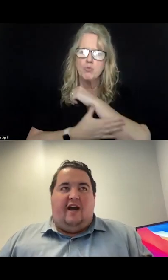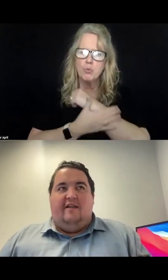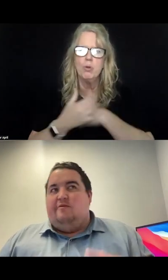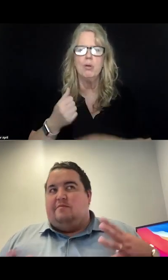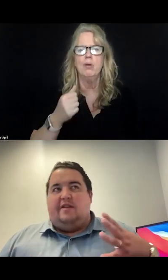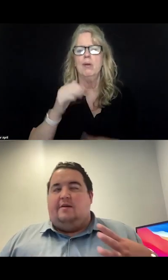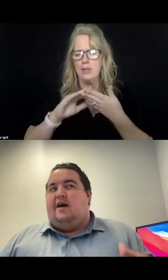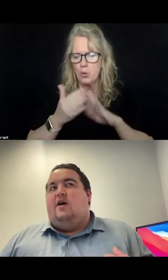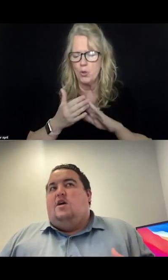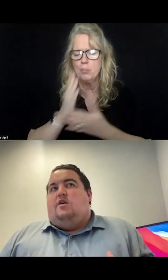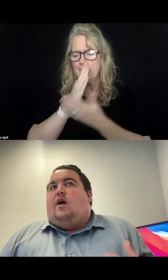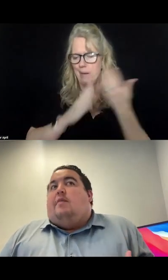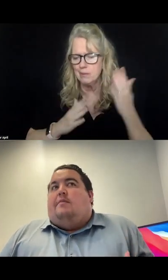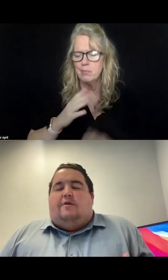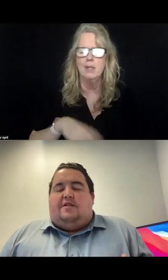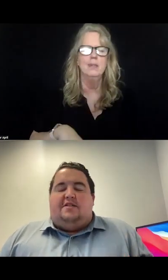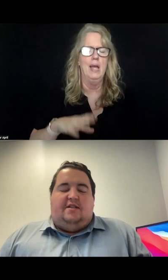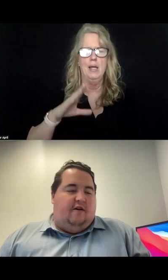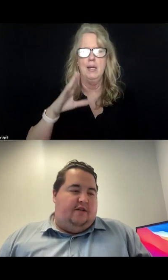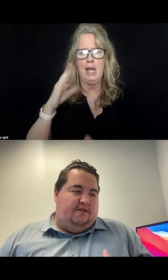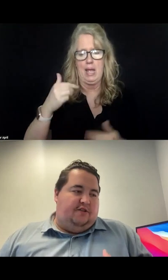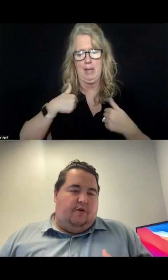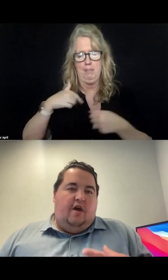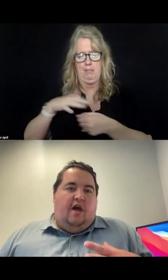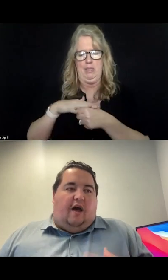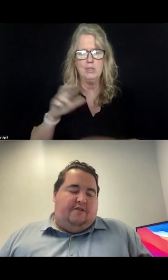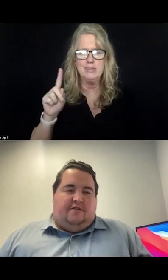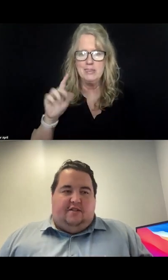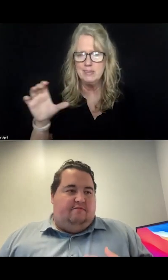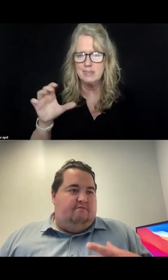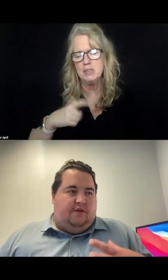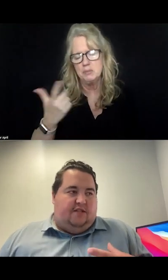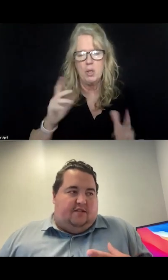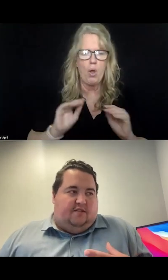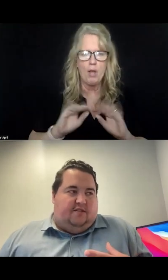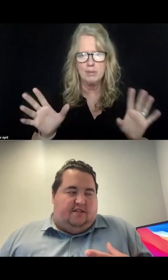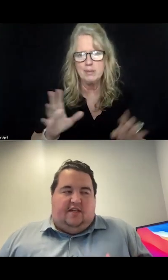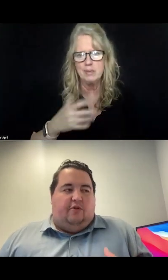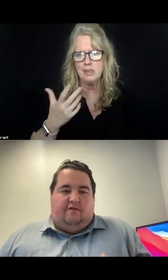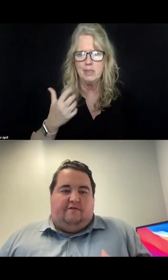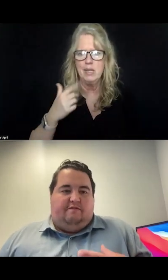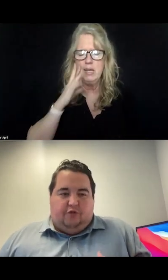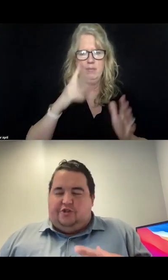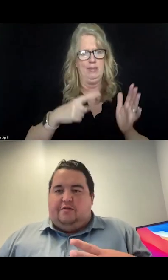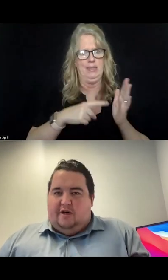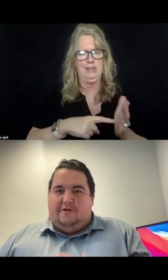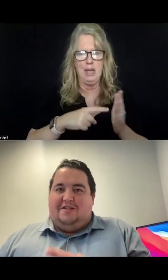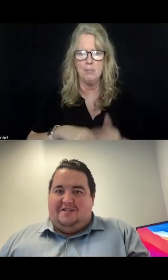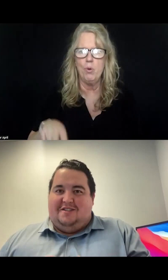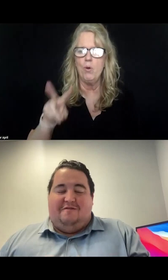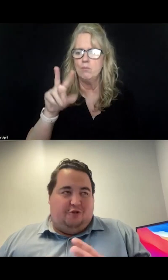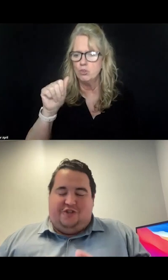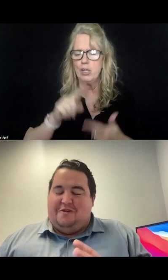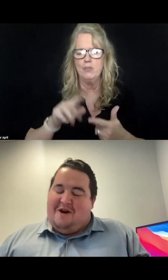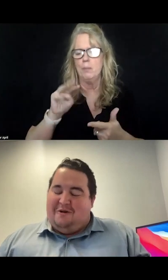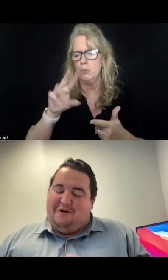wanted to highlight when I'm thinking about I'm here in the DC area, and so obviously it's an example of Virginia, Maryland,